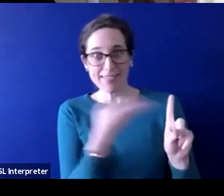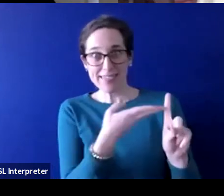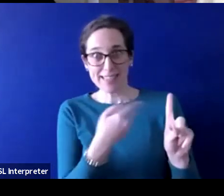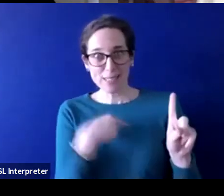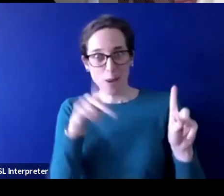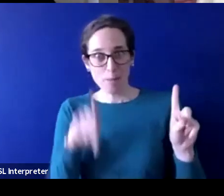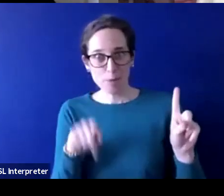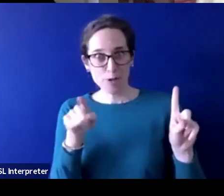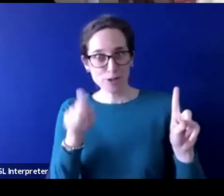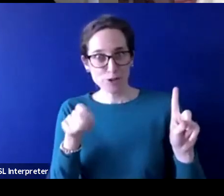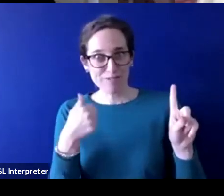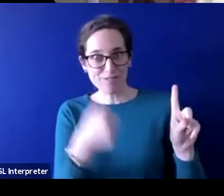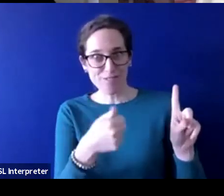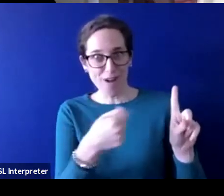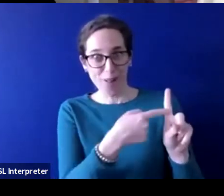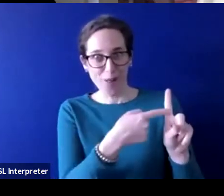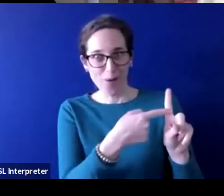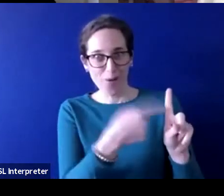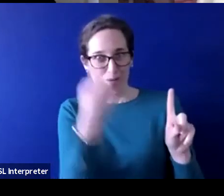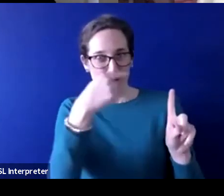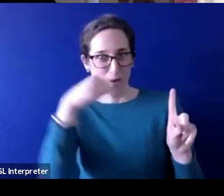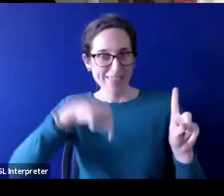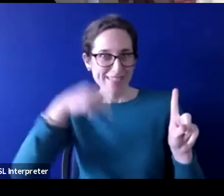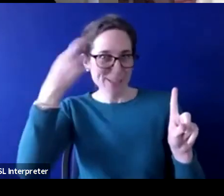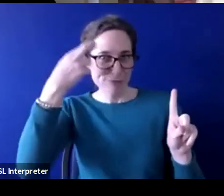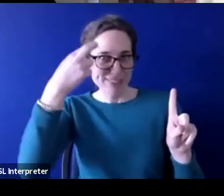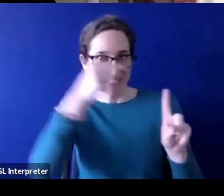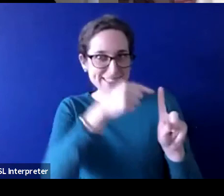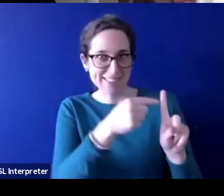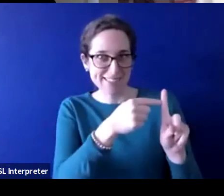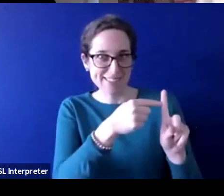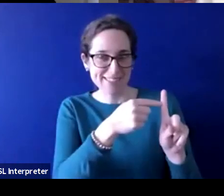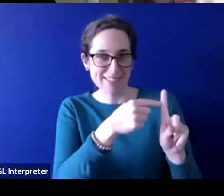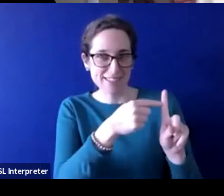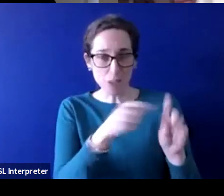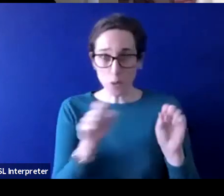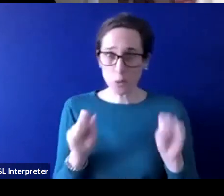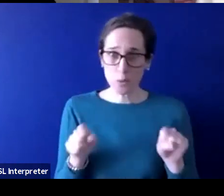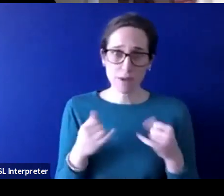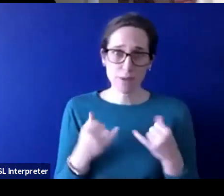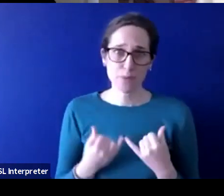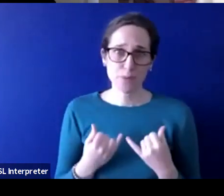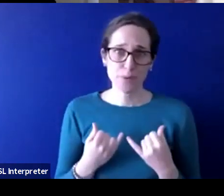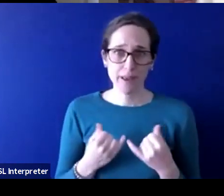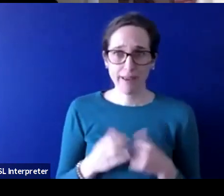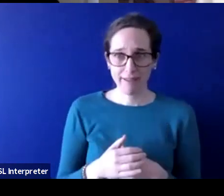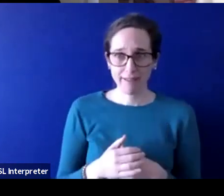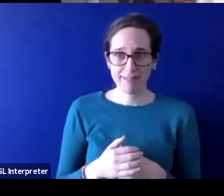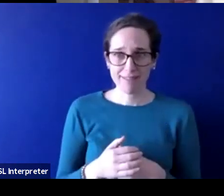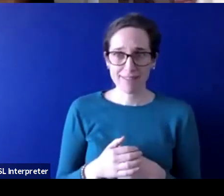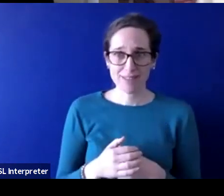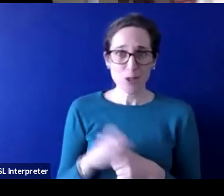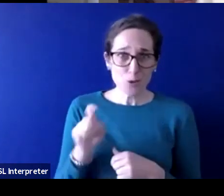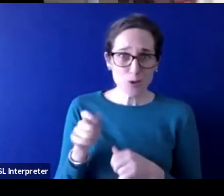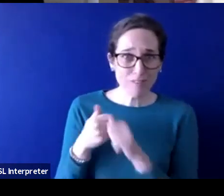all should follow this person for these reasons, right? But we could do that today. We can say, this is someone you should follow because,